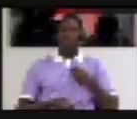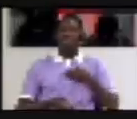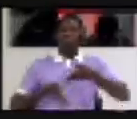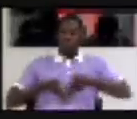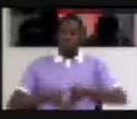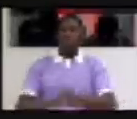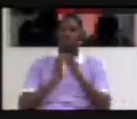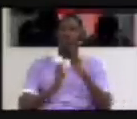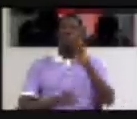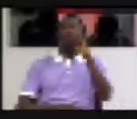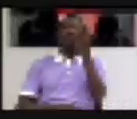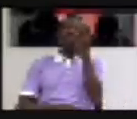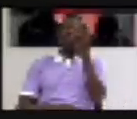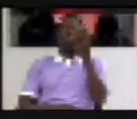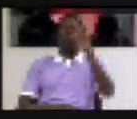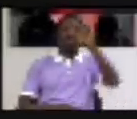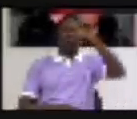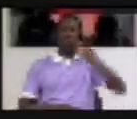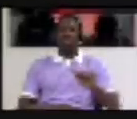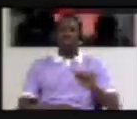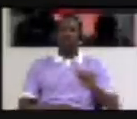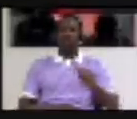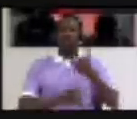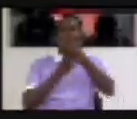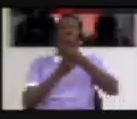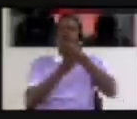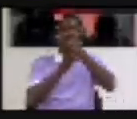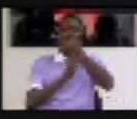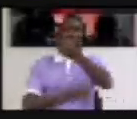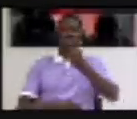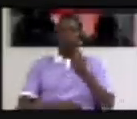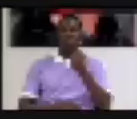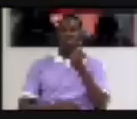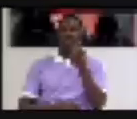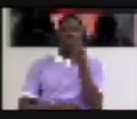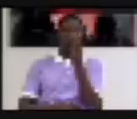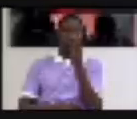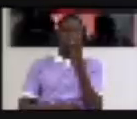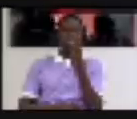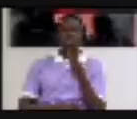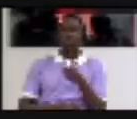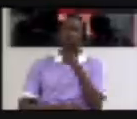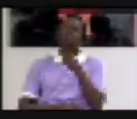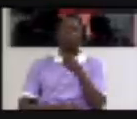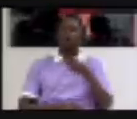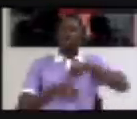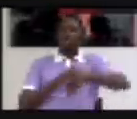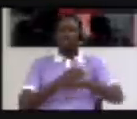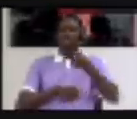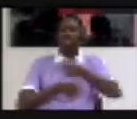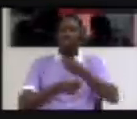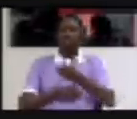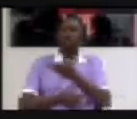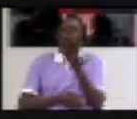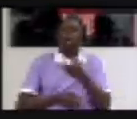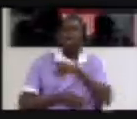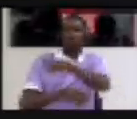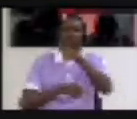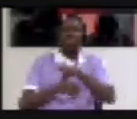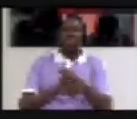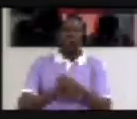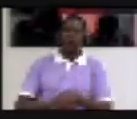1972. Were you born in the Gambia and where? I was born in a village